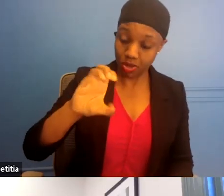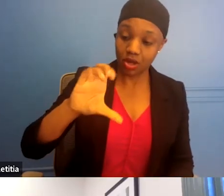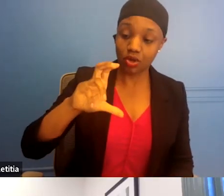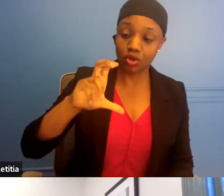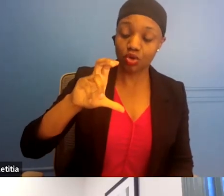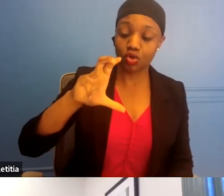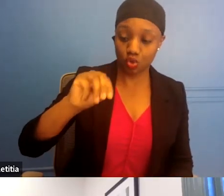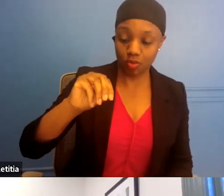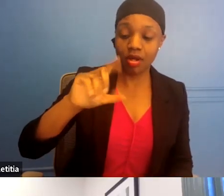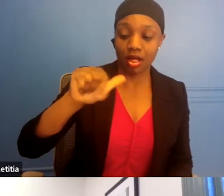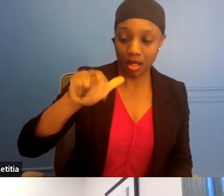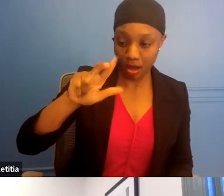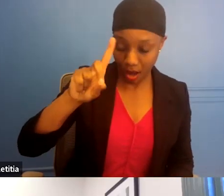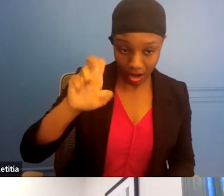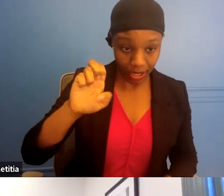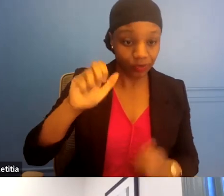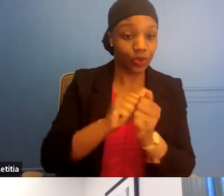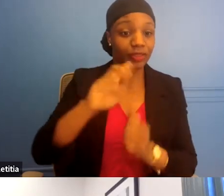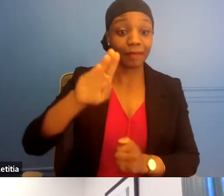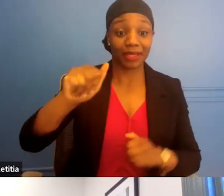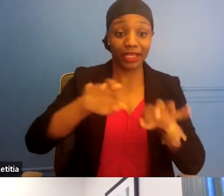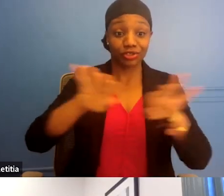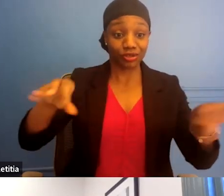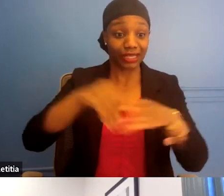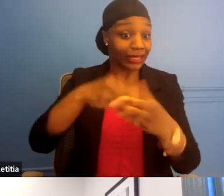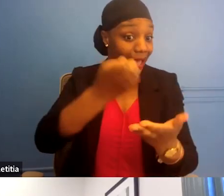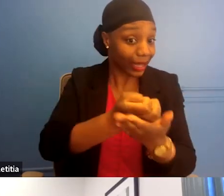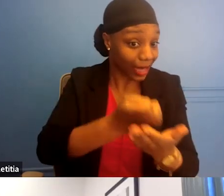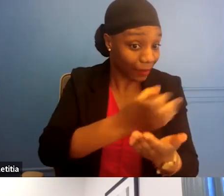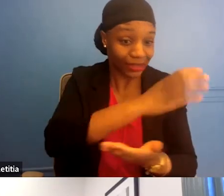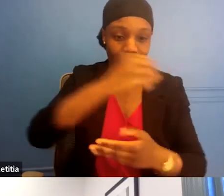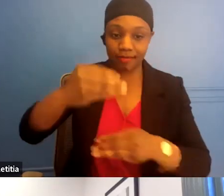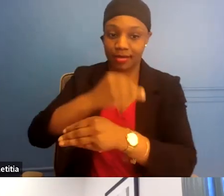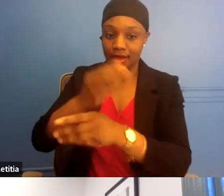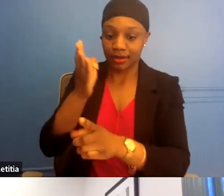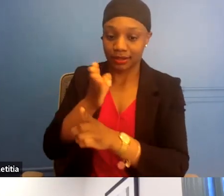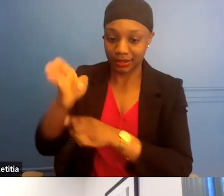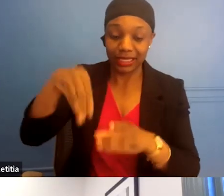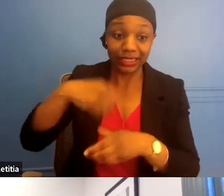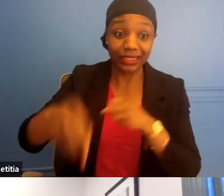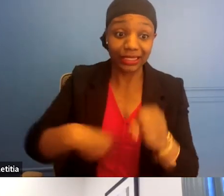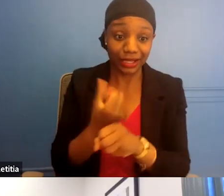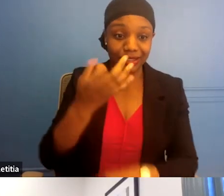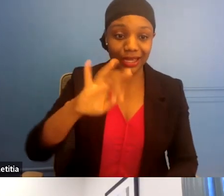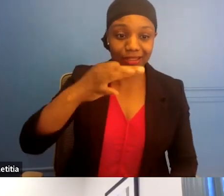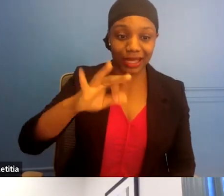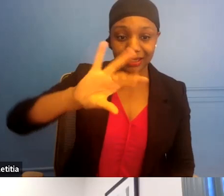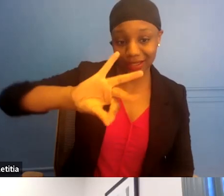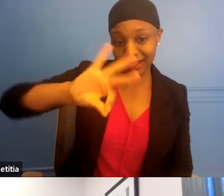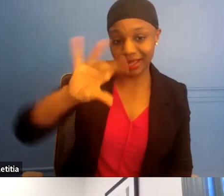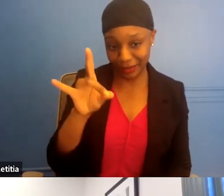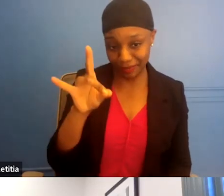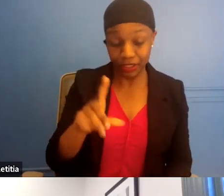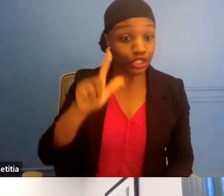Mount Holyoke College, with a BA degree in economics and mathematics in 1998. She later received